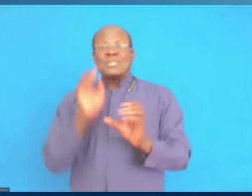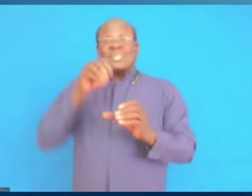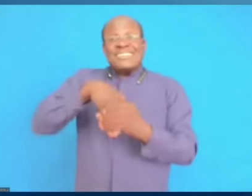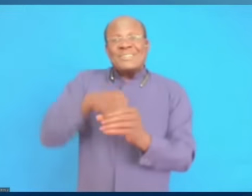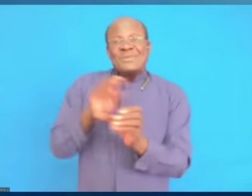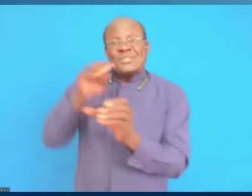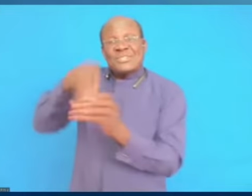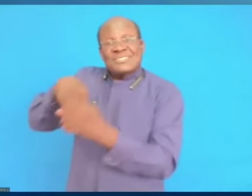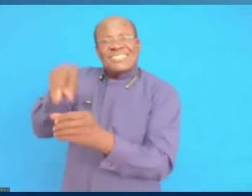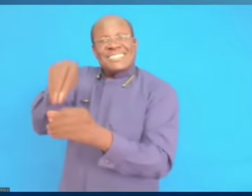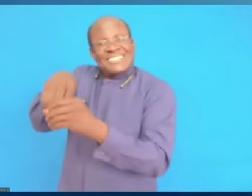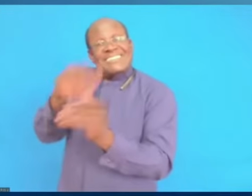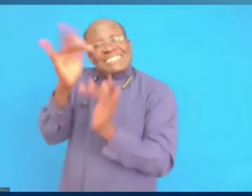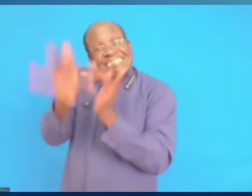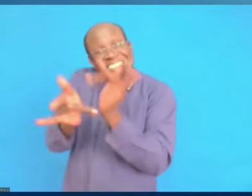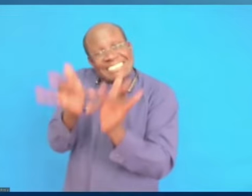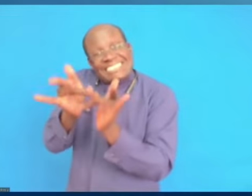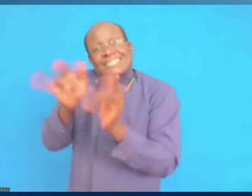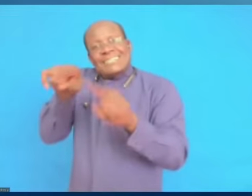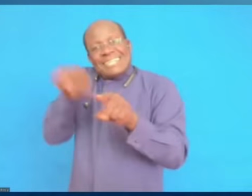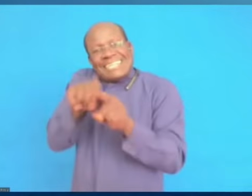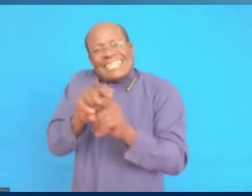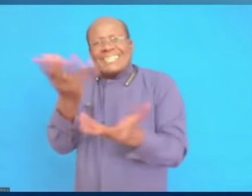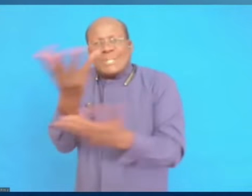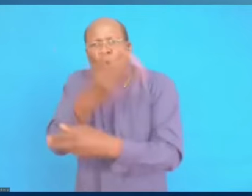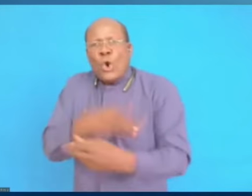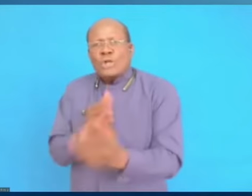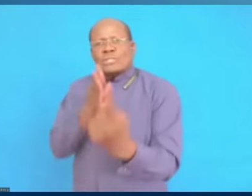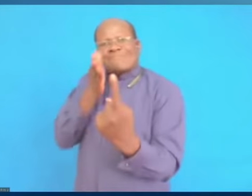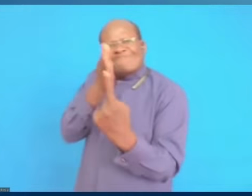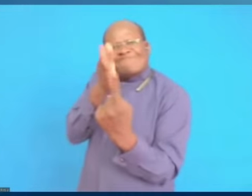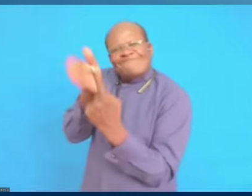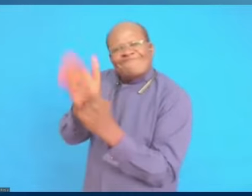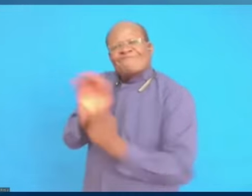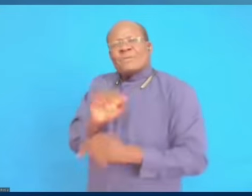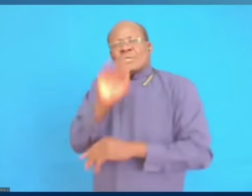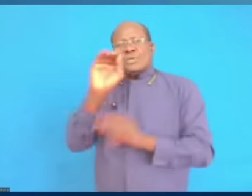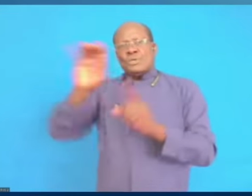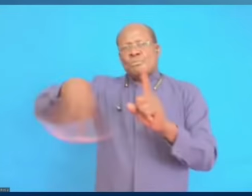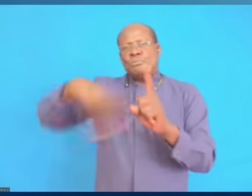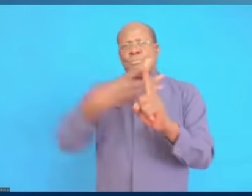that is aligned with the principles and objectives of the UN SDGs. Thank you.